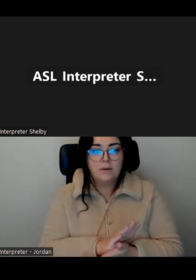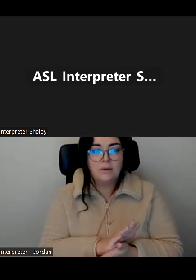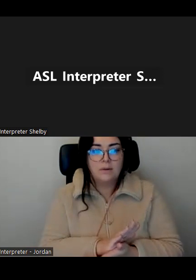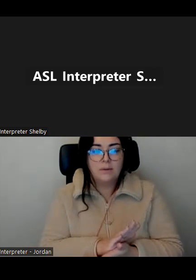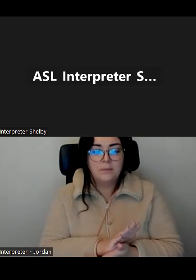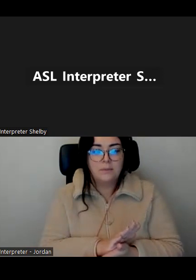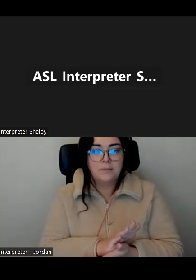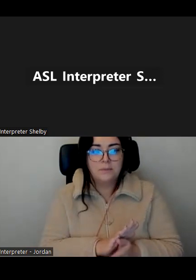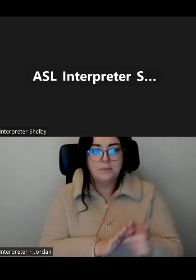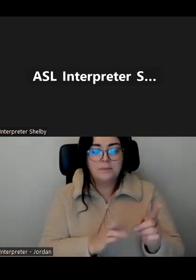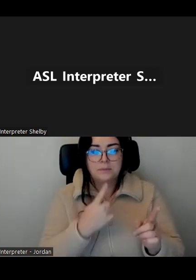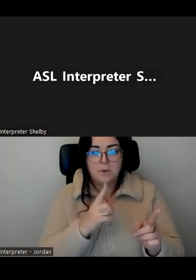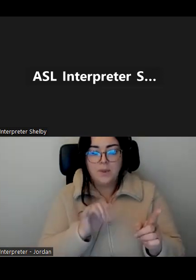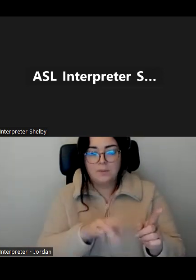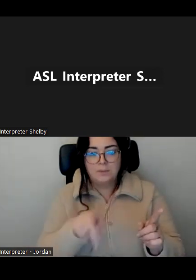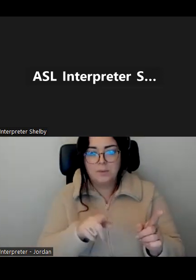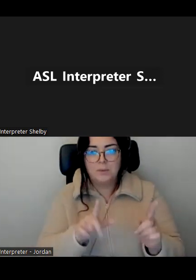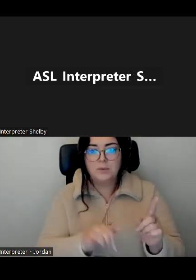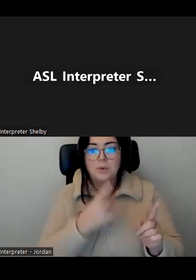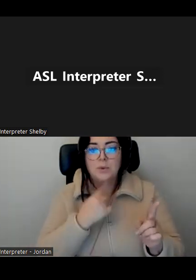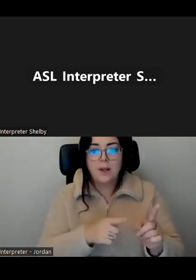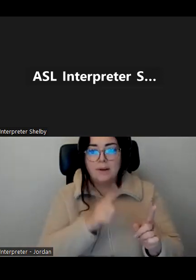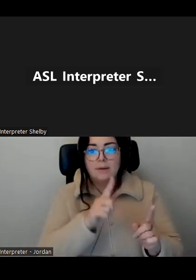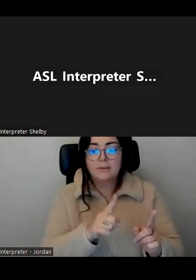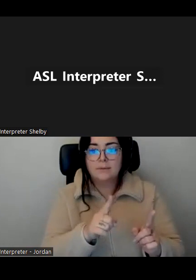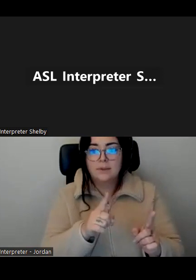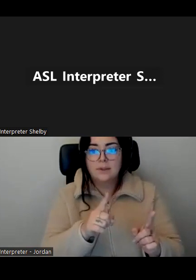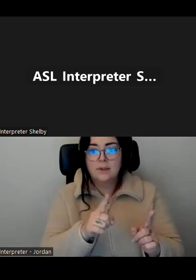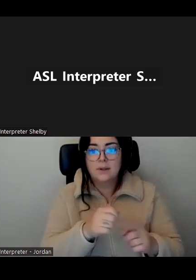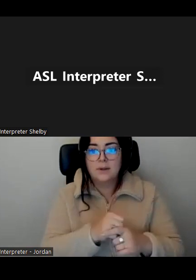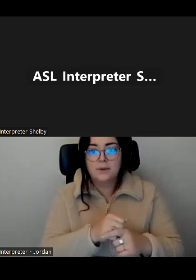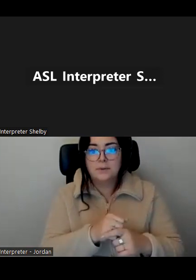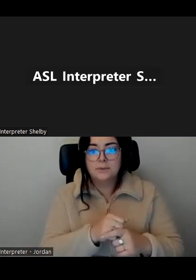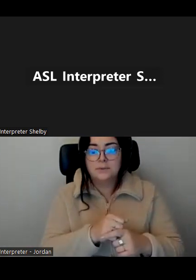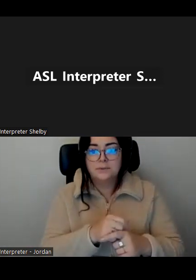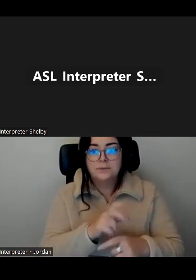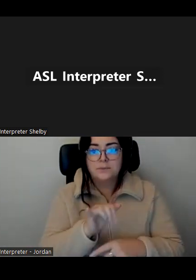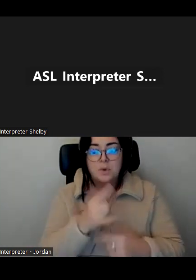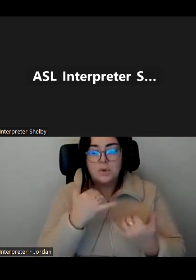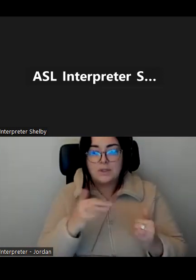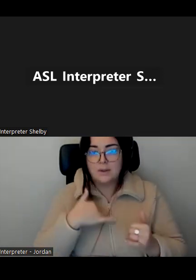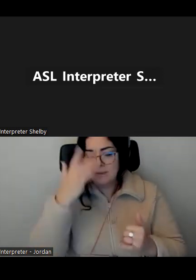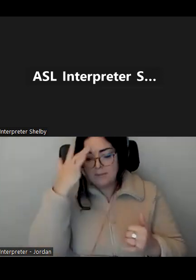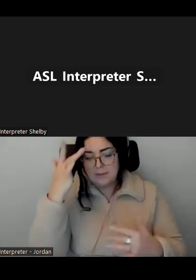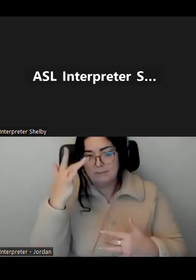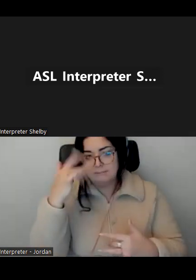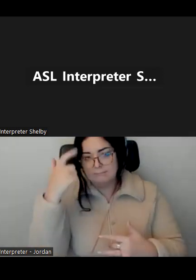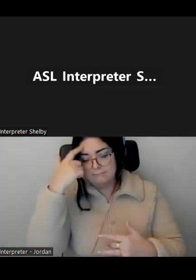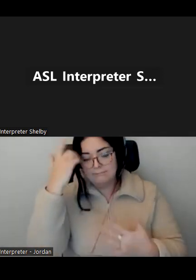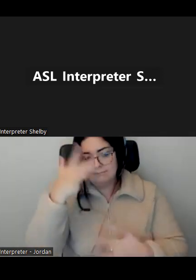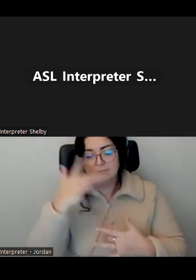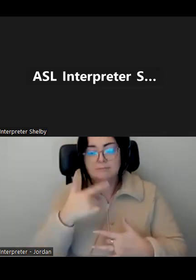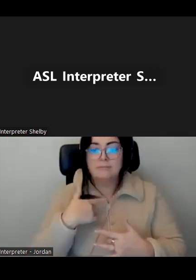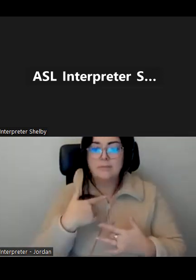still have a mental illness. So, with schizophrenia, for example, it's very common for people to, have that diagnosis